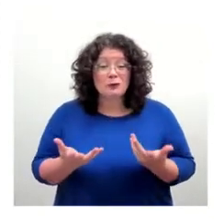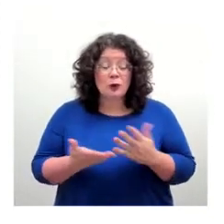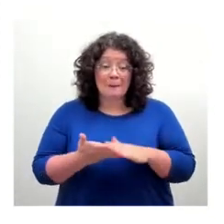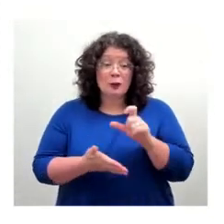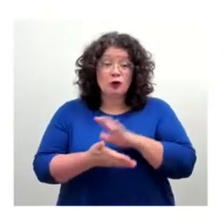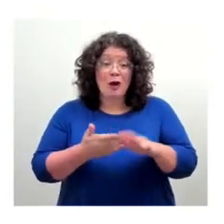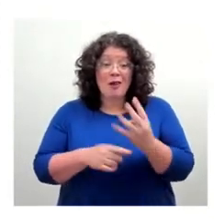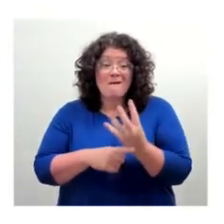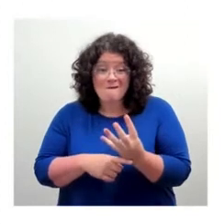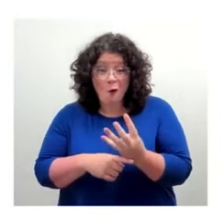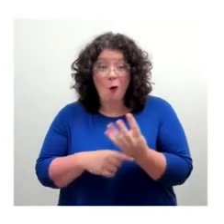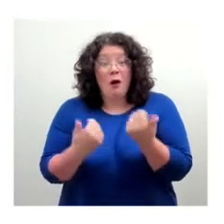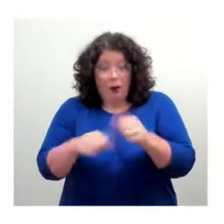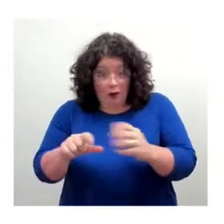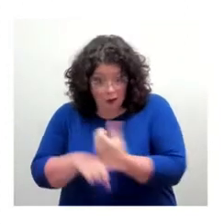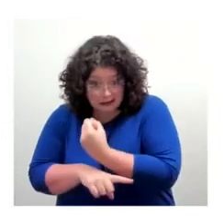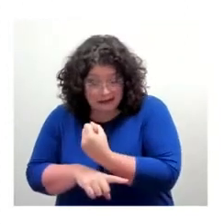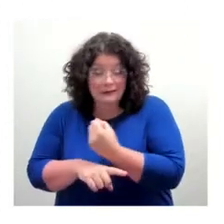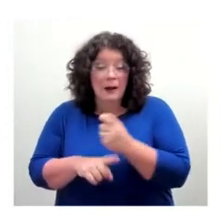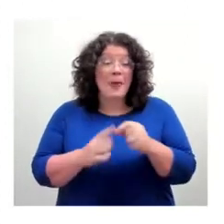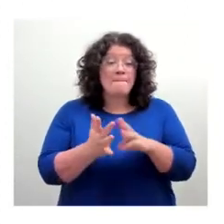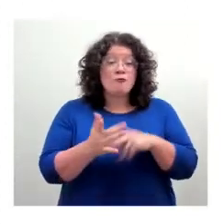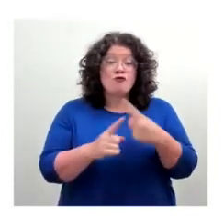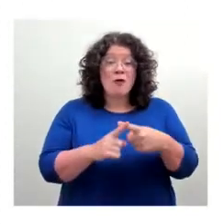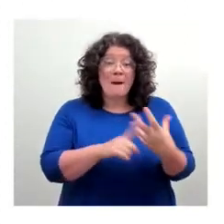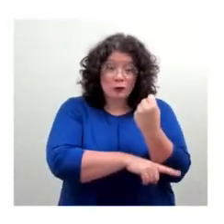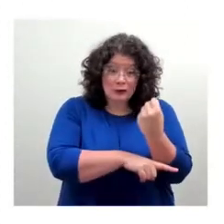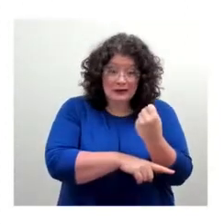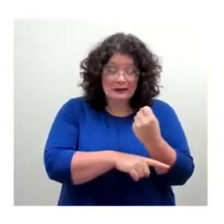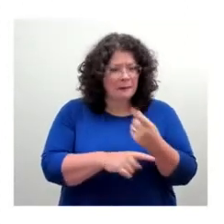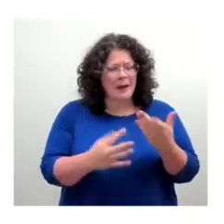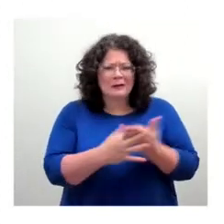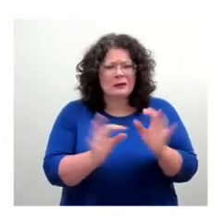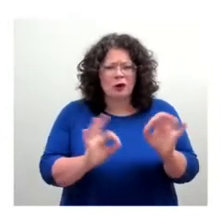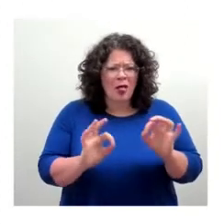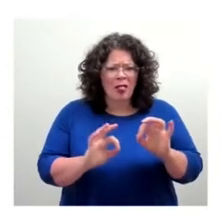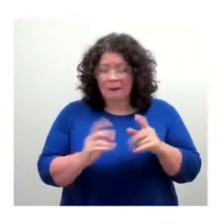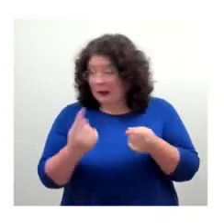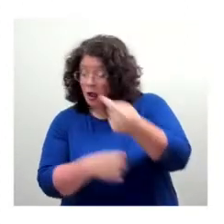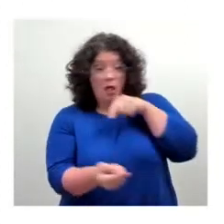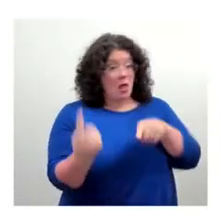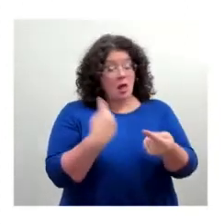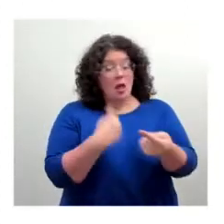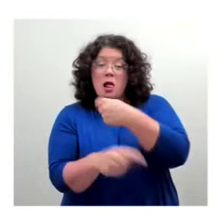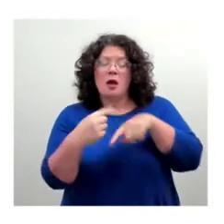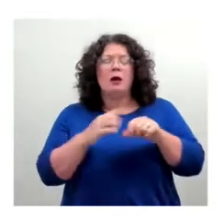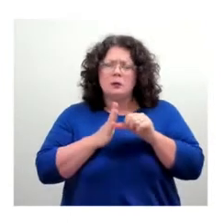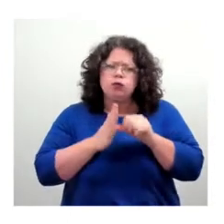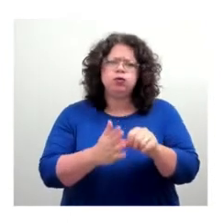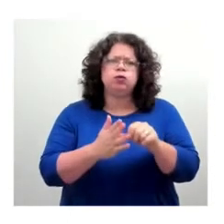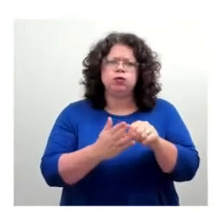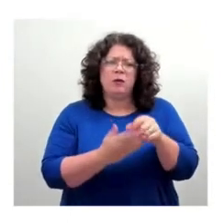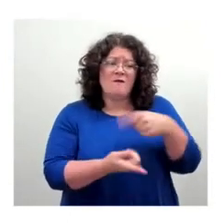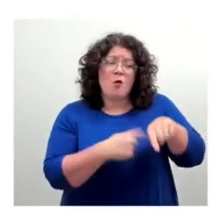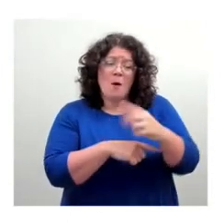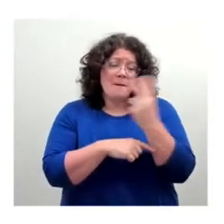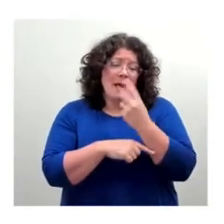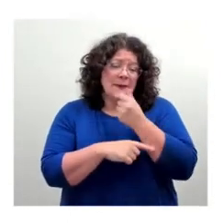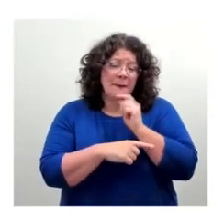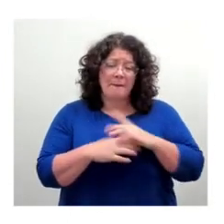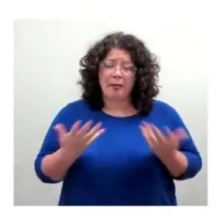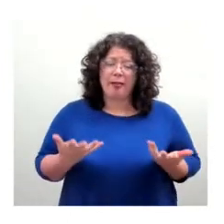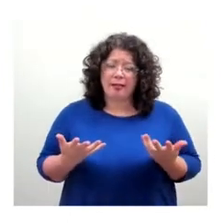all of this content to get to, and that there's an understanding in the way that we've done with books at RNIB. We've talked about books and bringing it so that, the